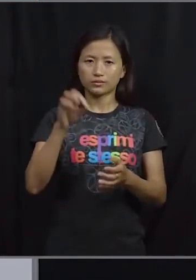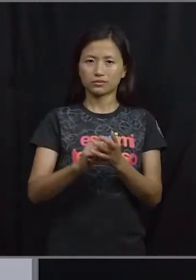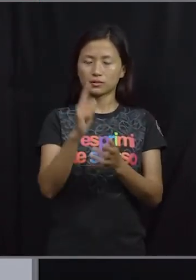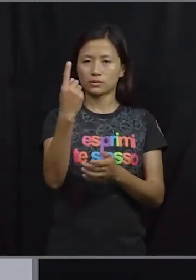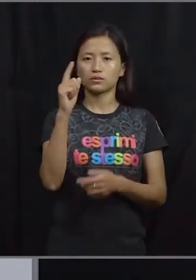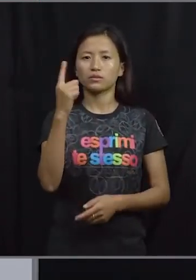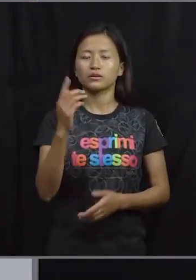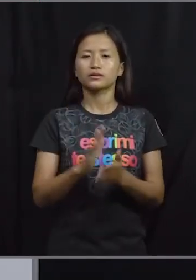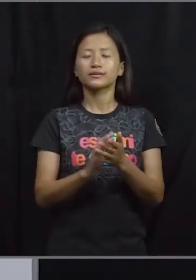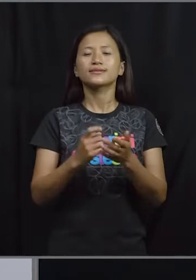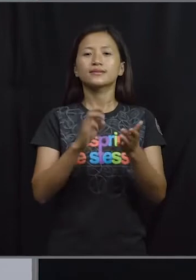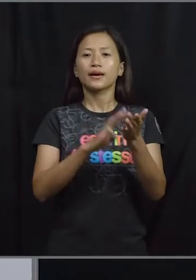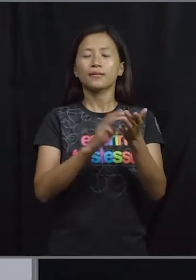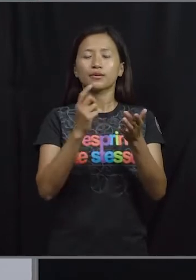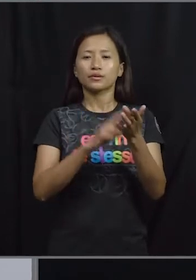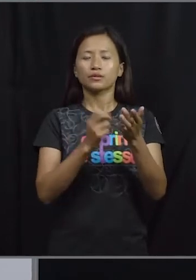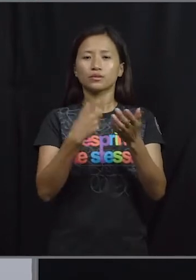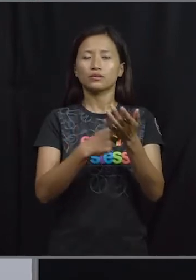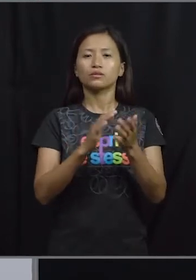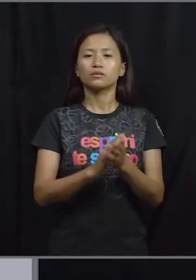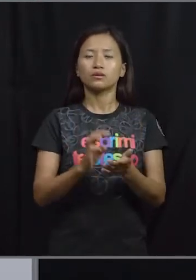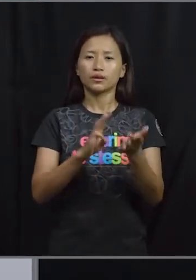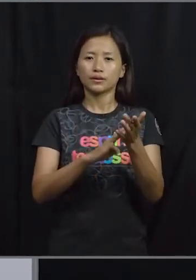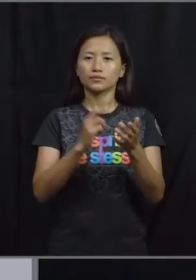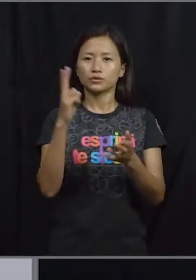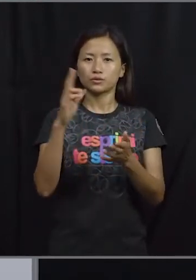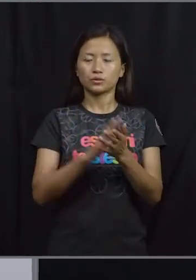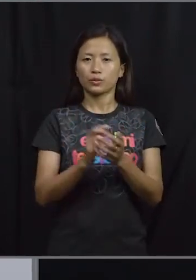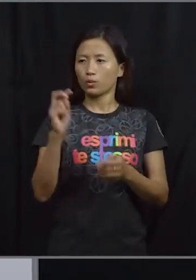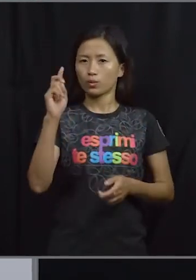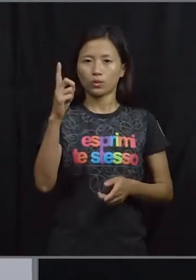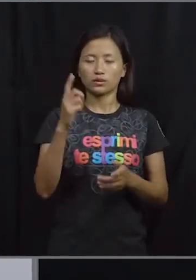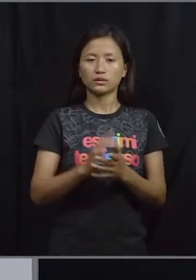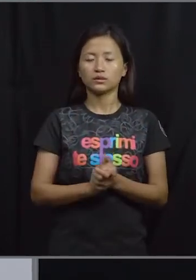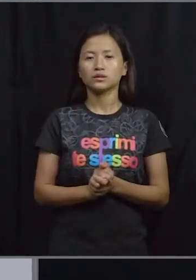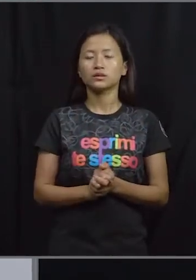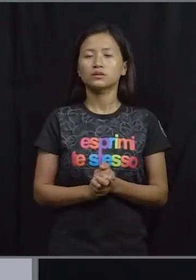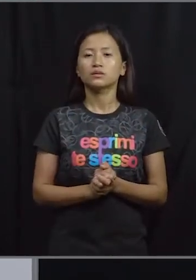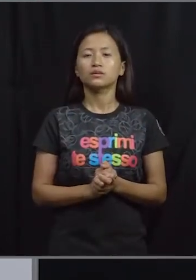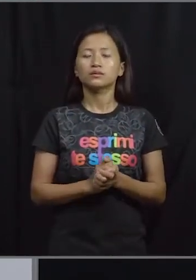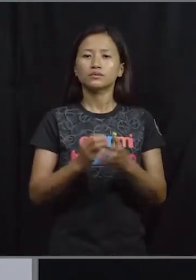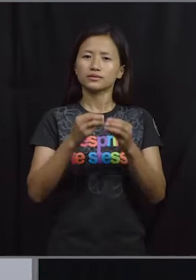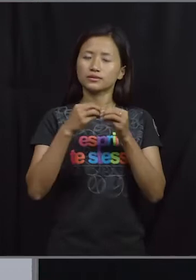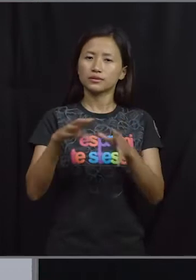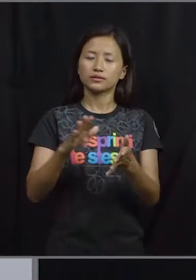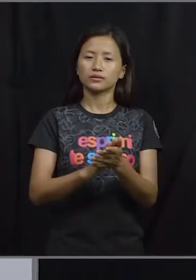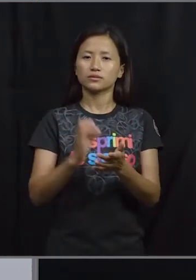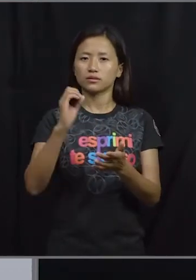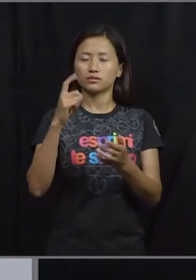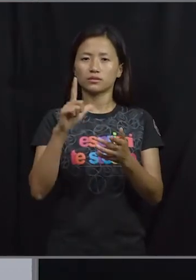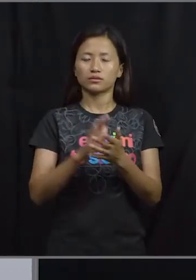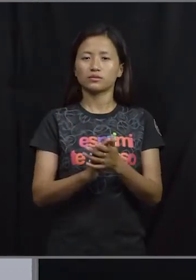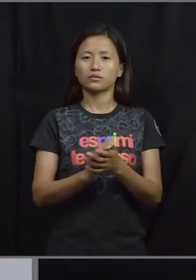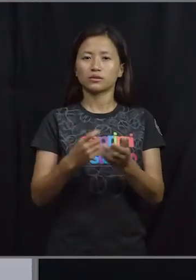that is its minor. And then M21, that is here. So we delete this column and row. We get